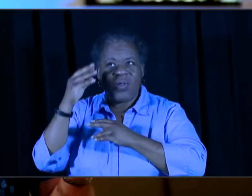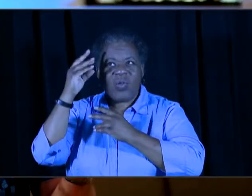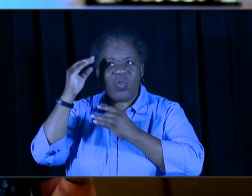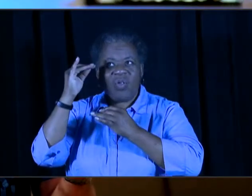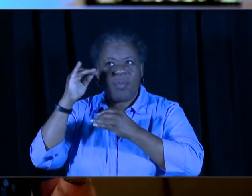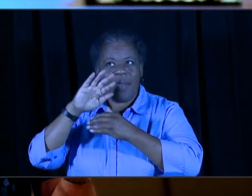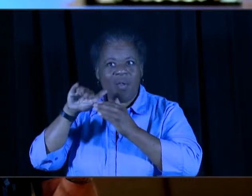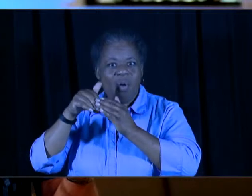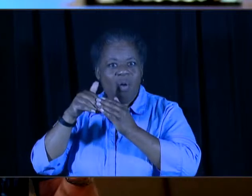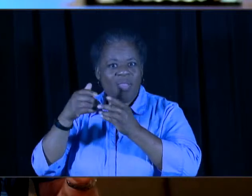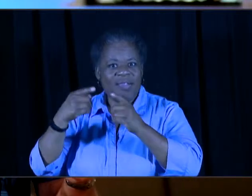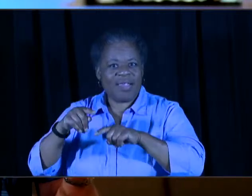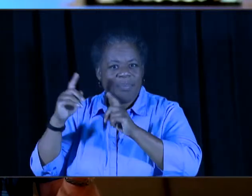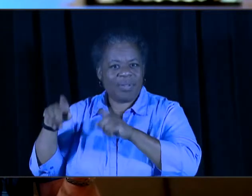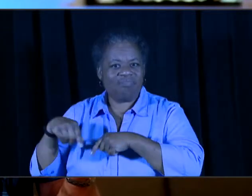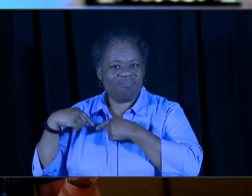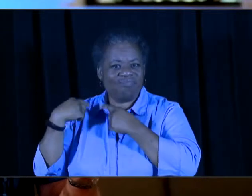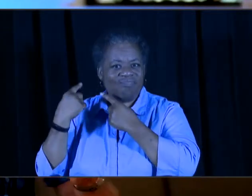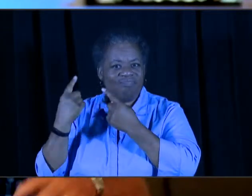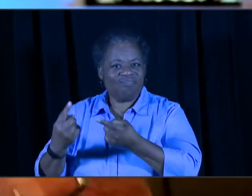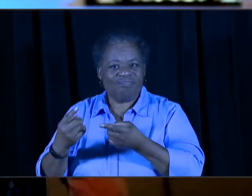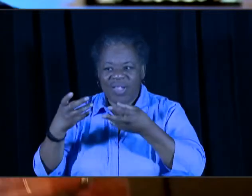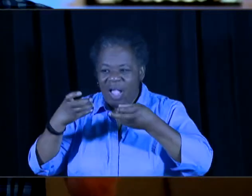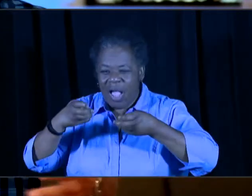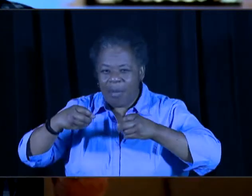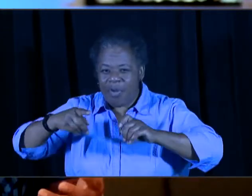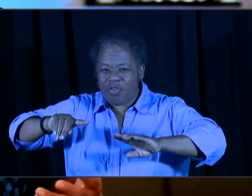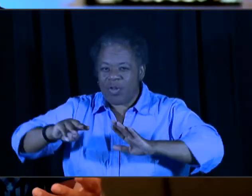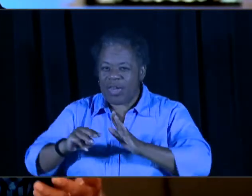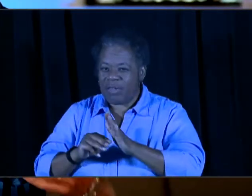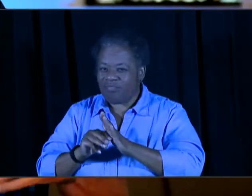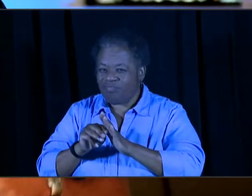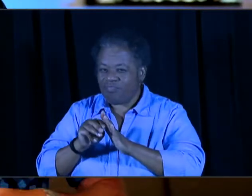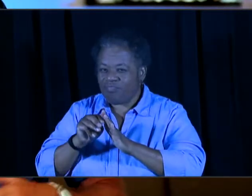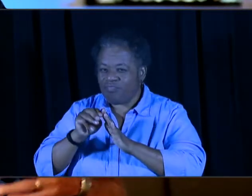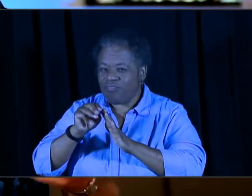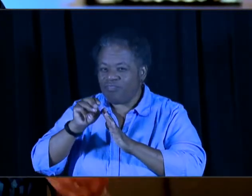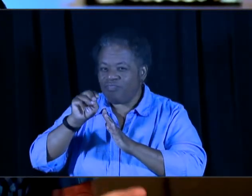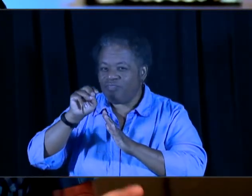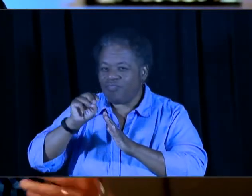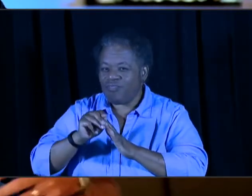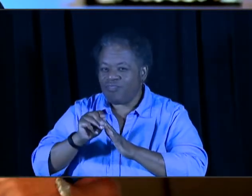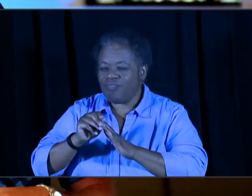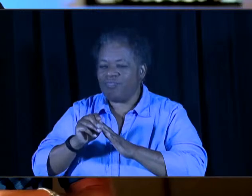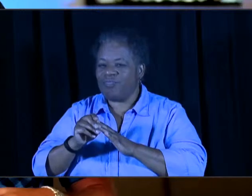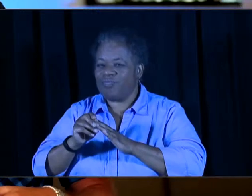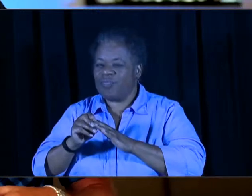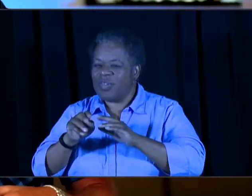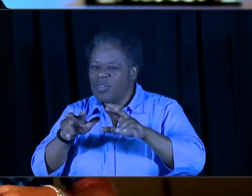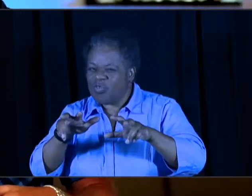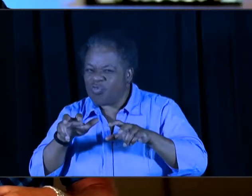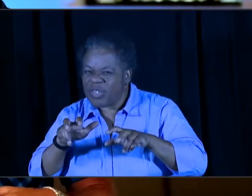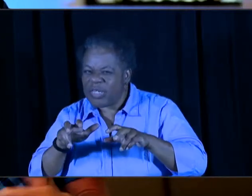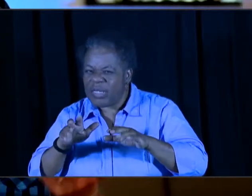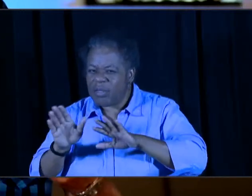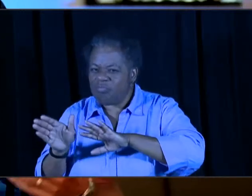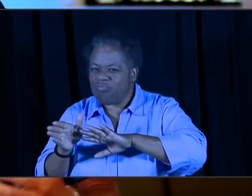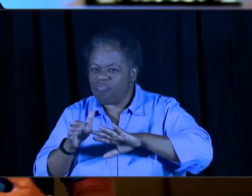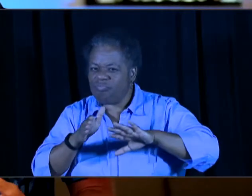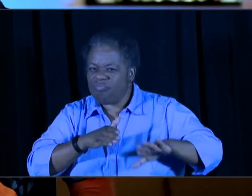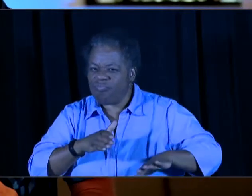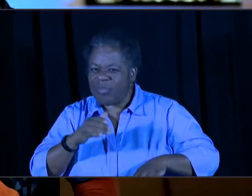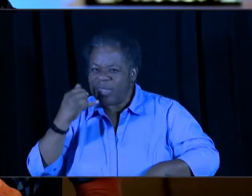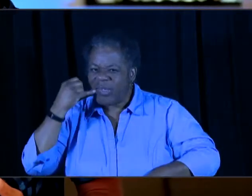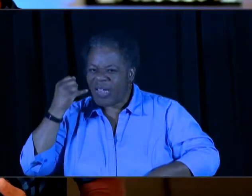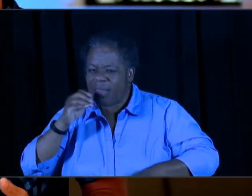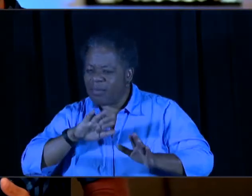that's happened, to give them an opportunity to grow beyond the greed and the hatred and the jealousy of their younger